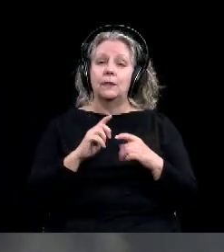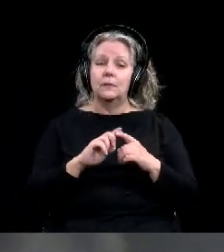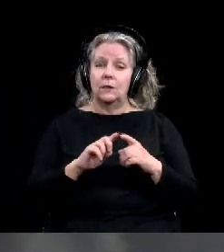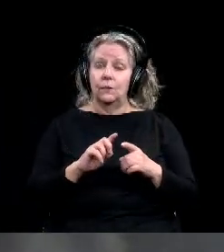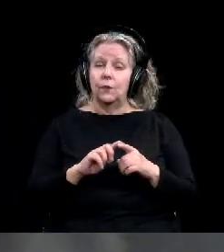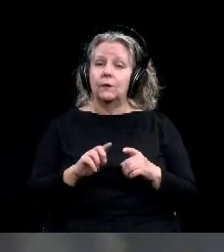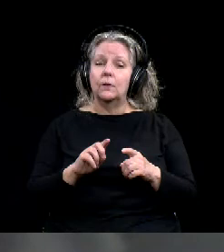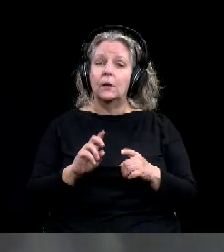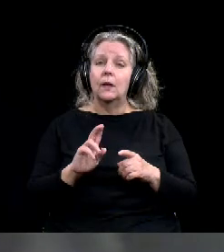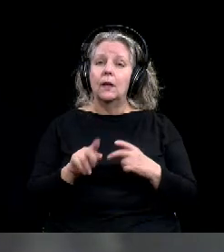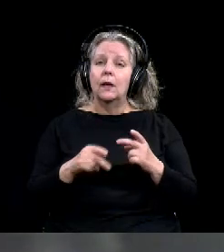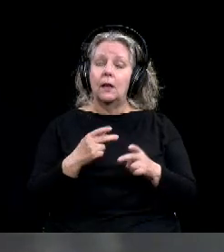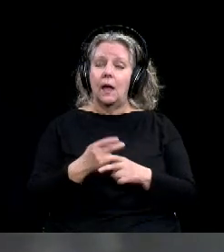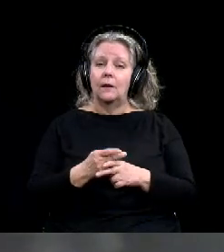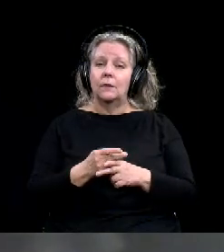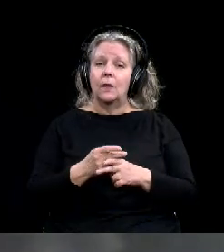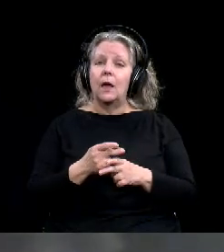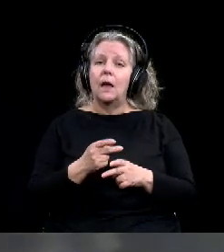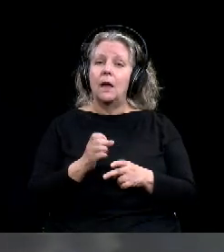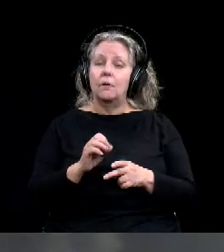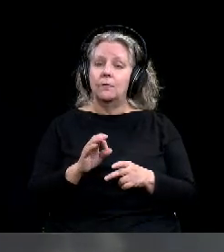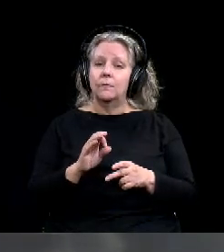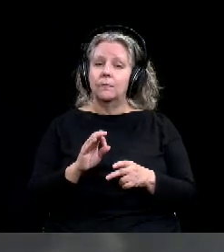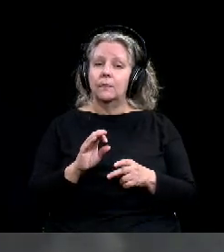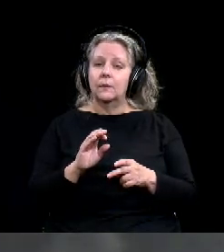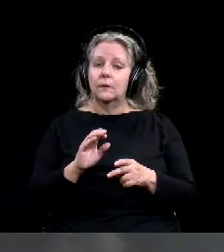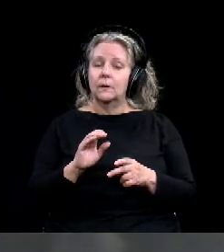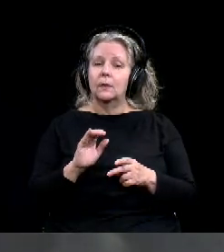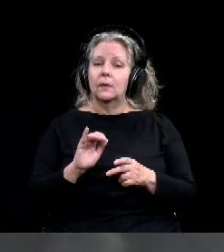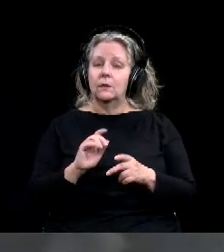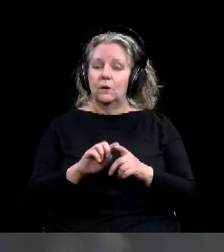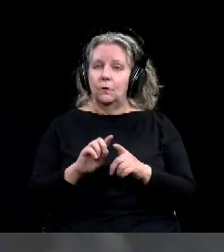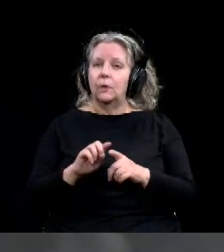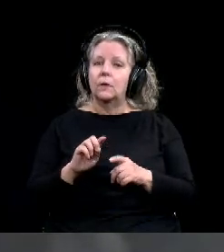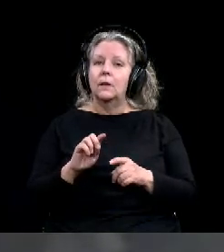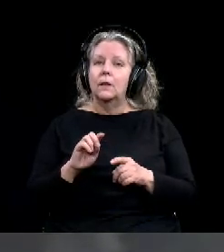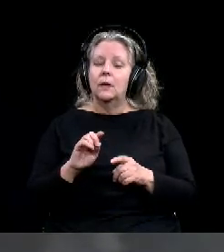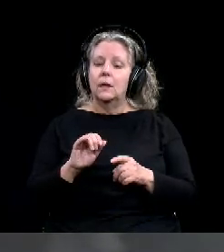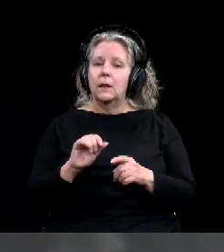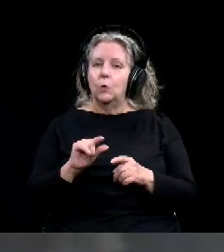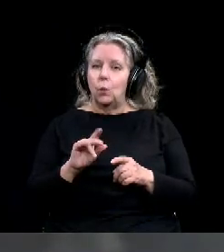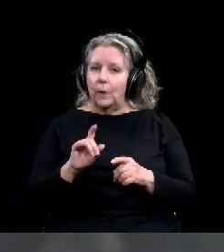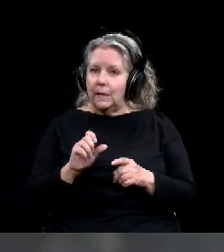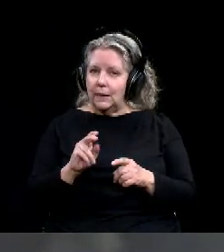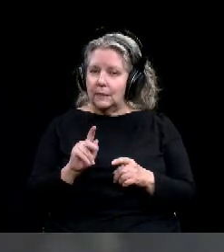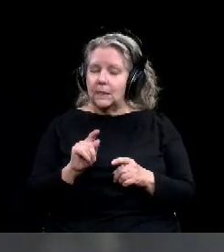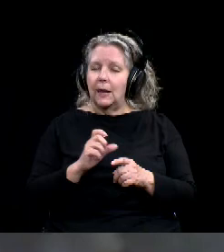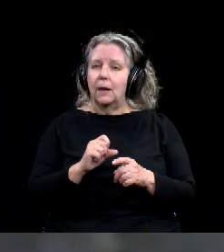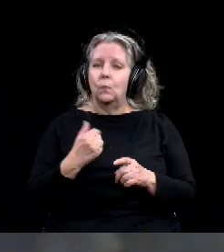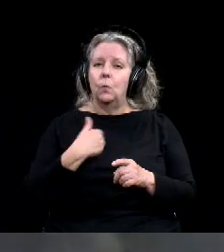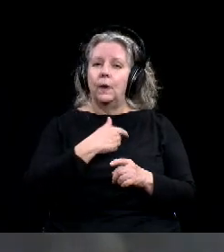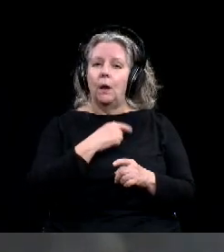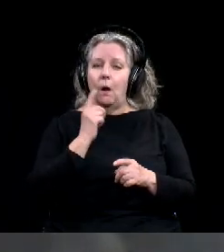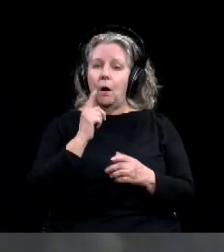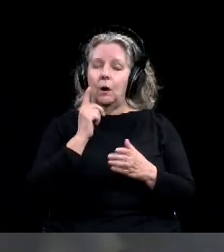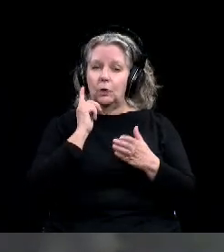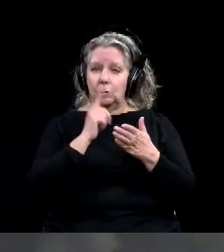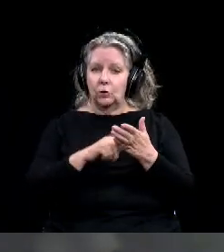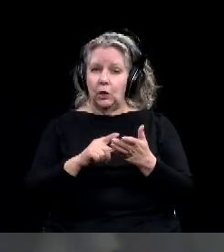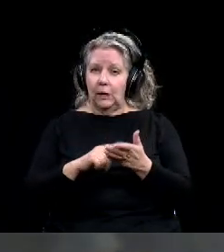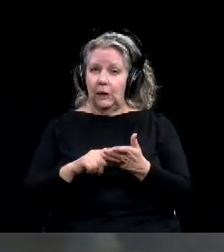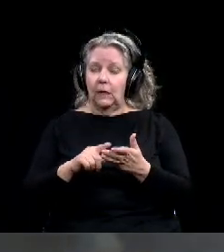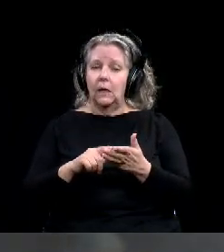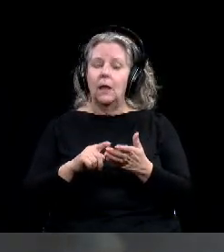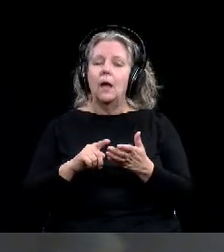genotypes in Temple region, and we have identified only one South African strain since we have been sampling